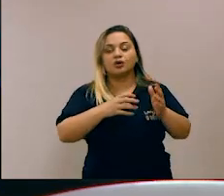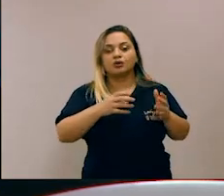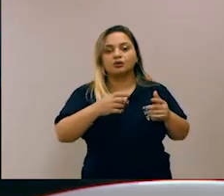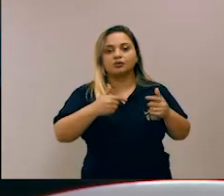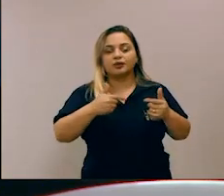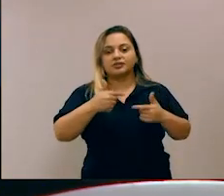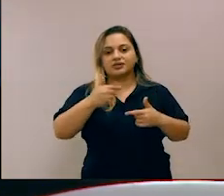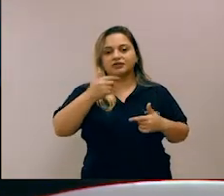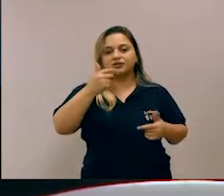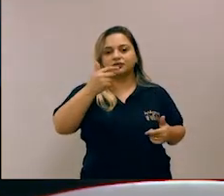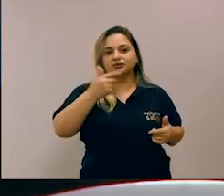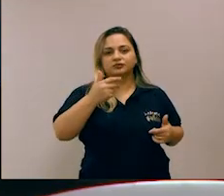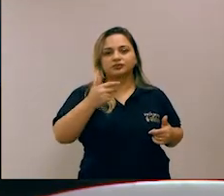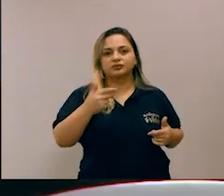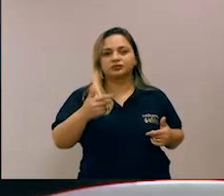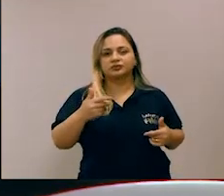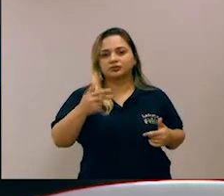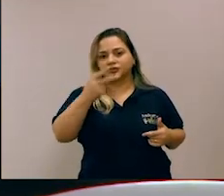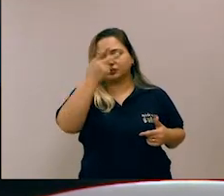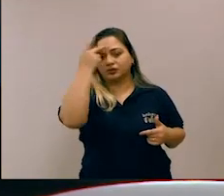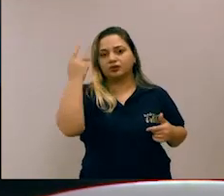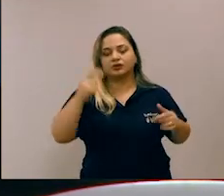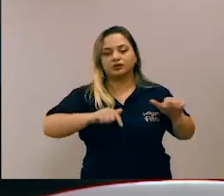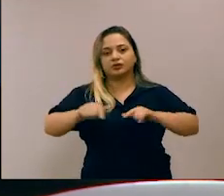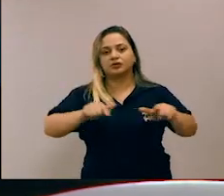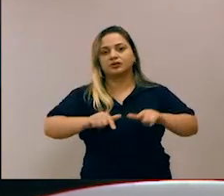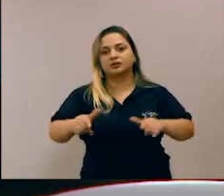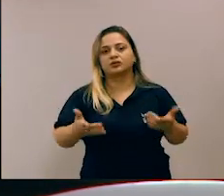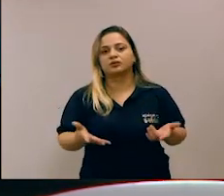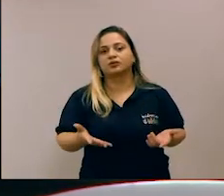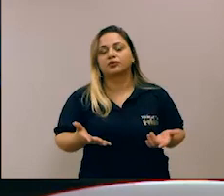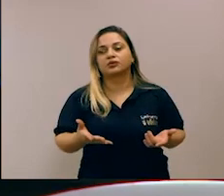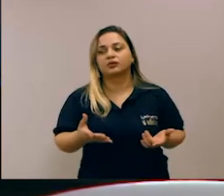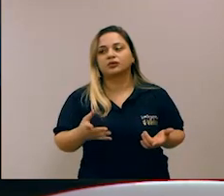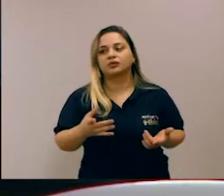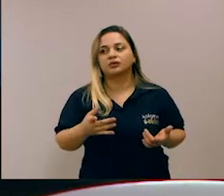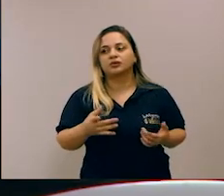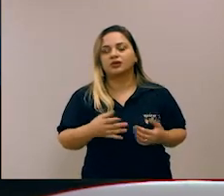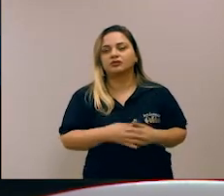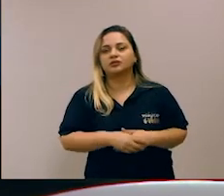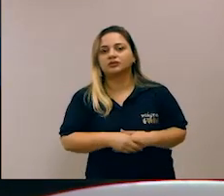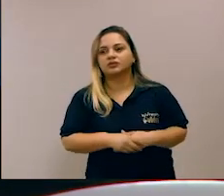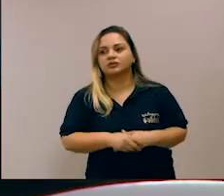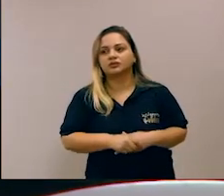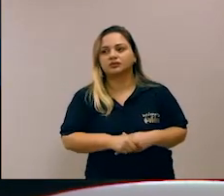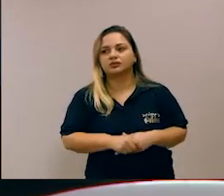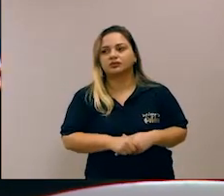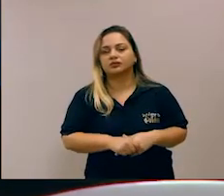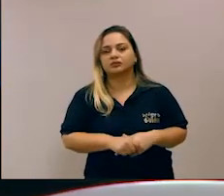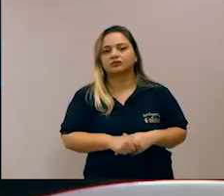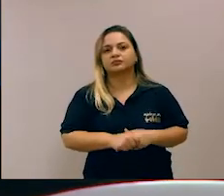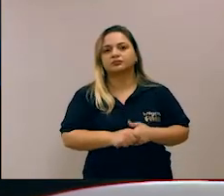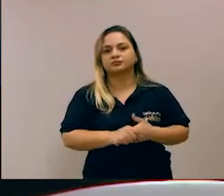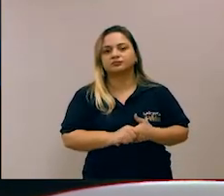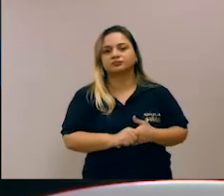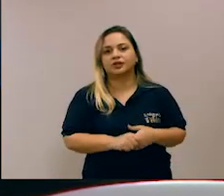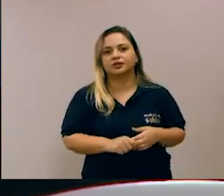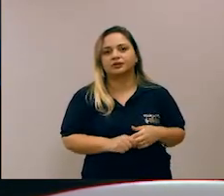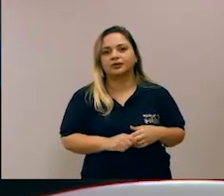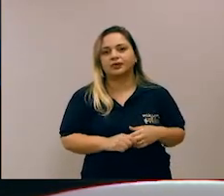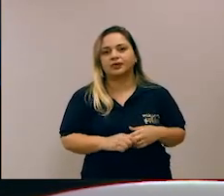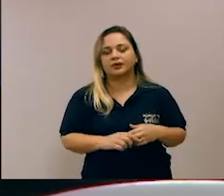who will have new abilities and will perform new roles. When you look at